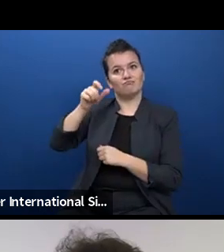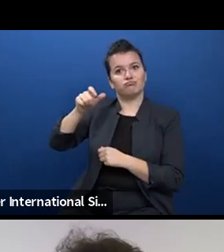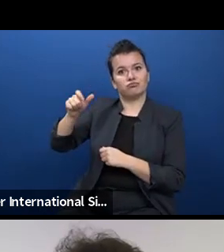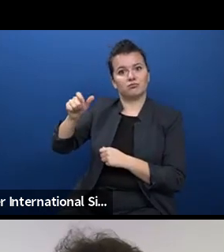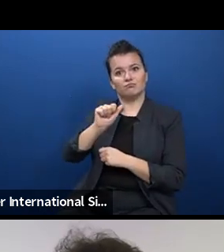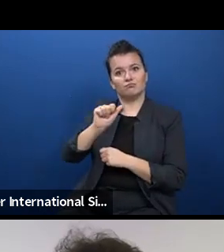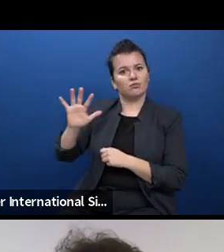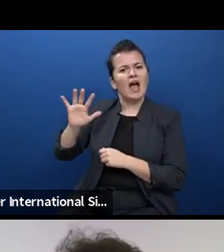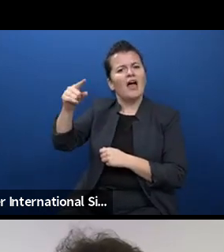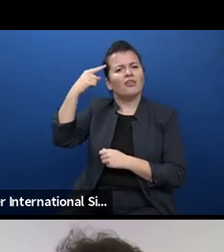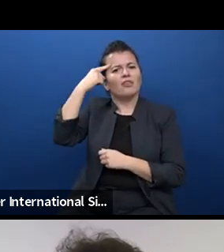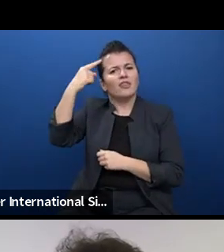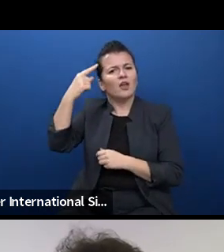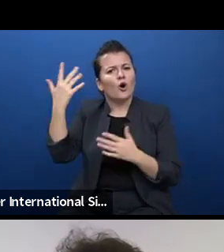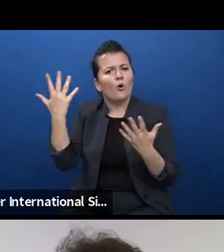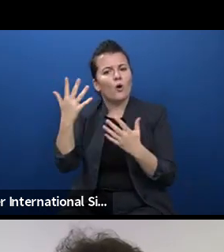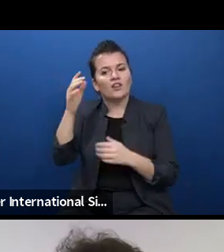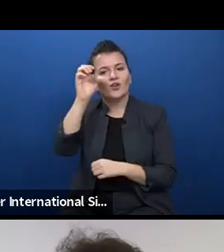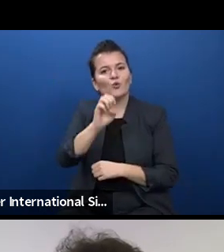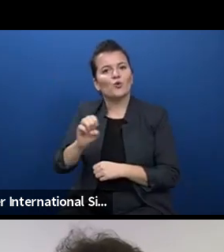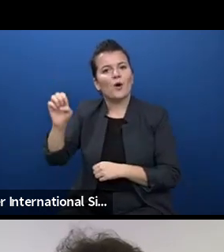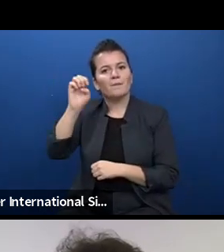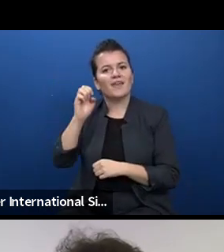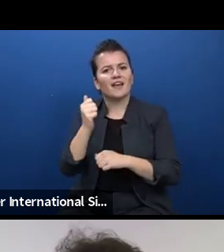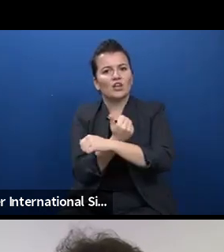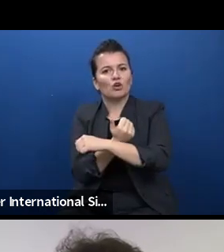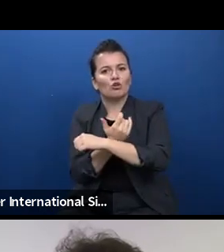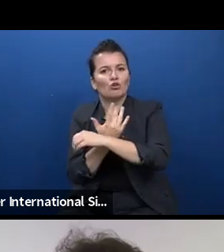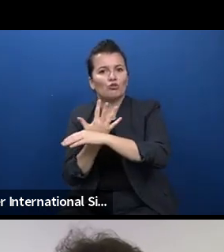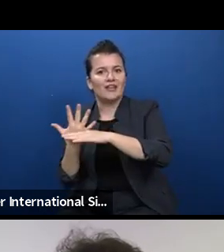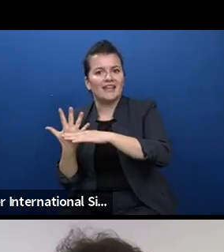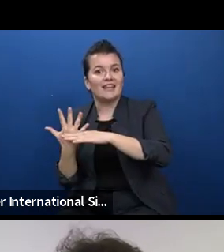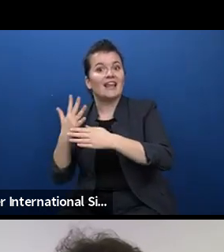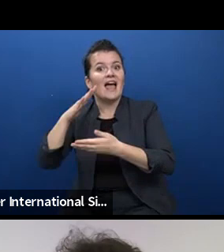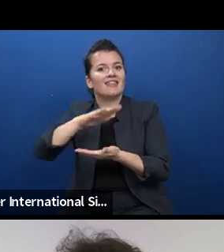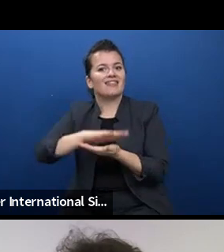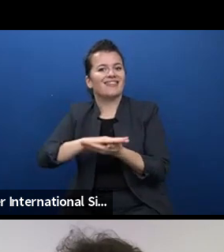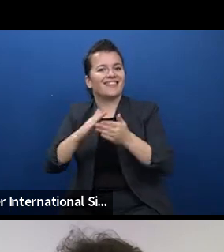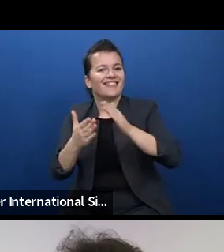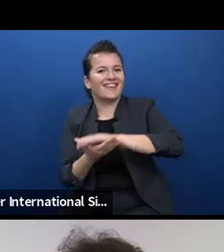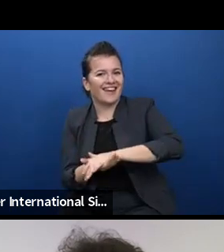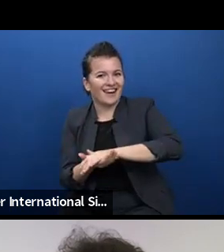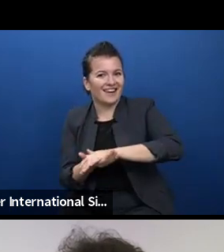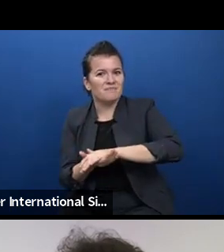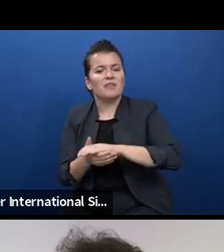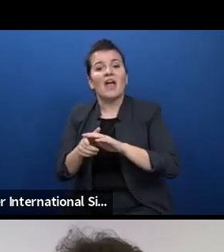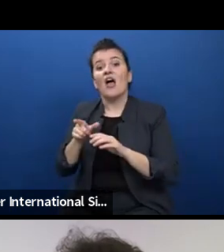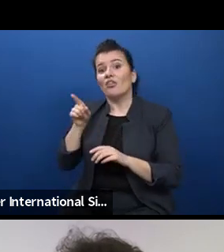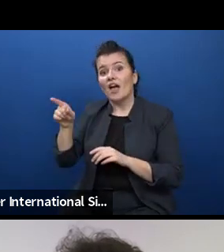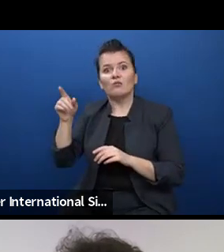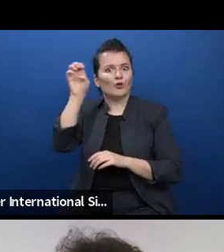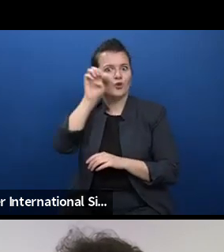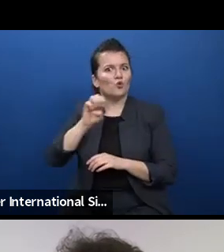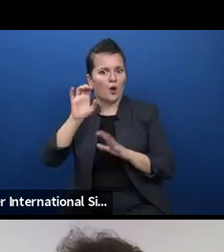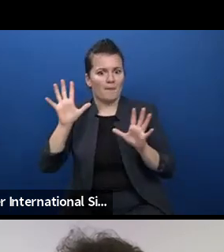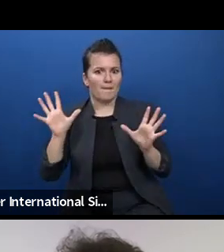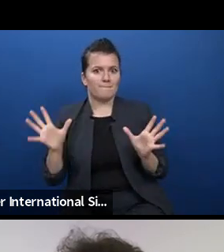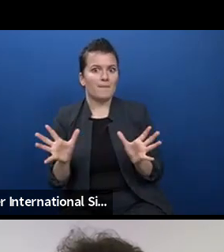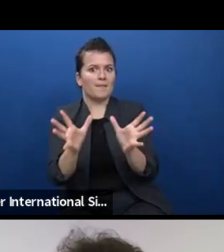Deal, which is Europe's flagship initiative, and we have asked the